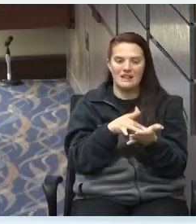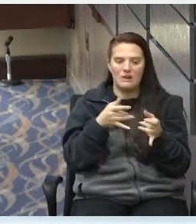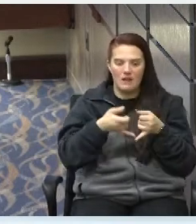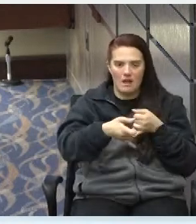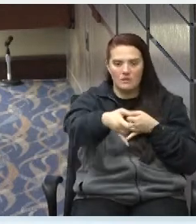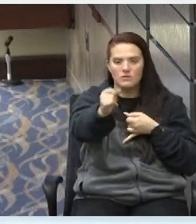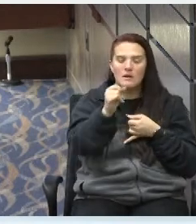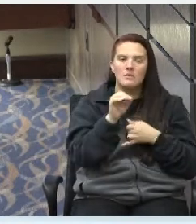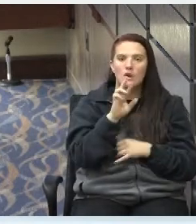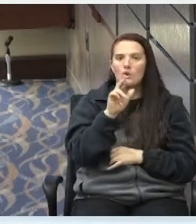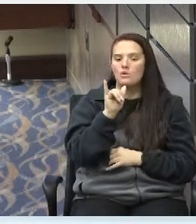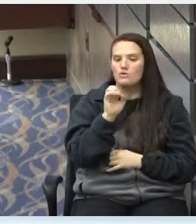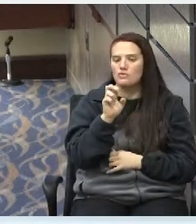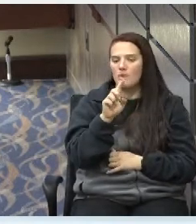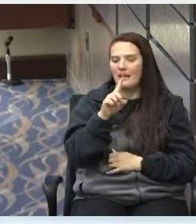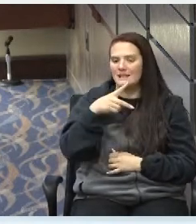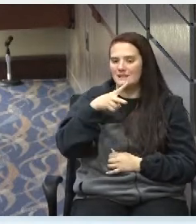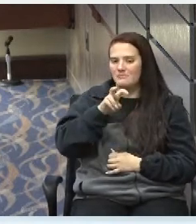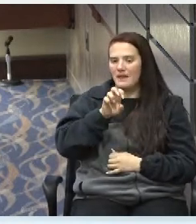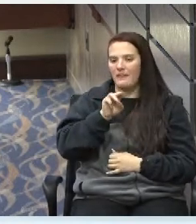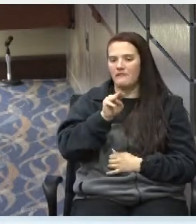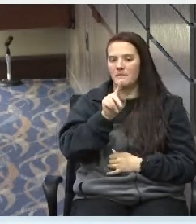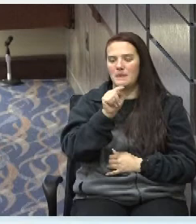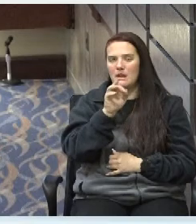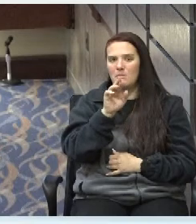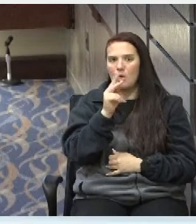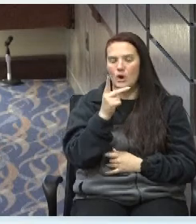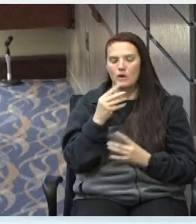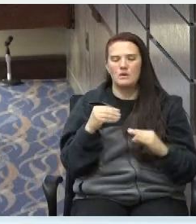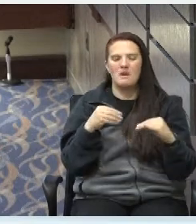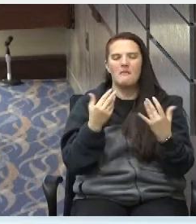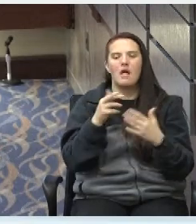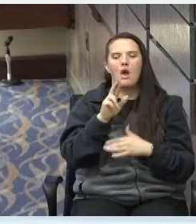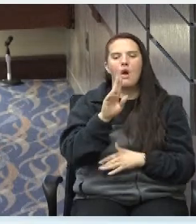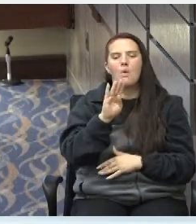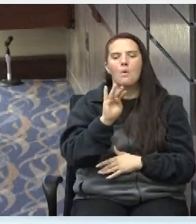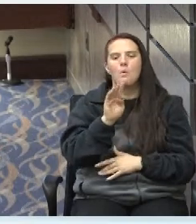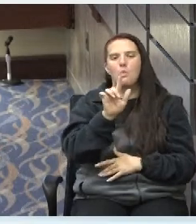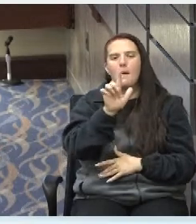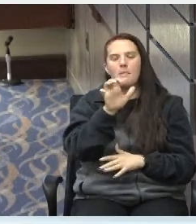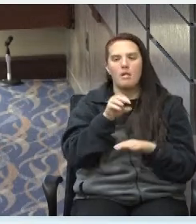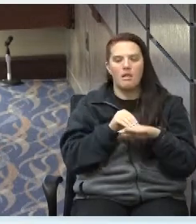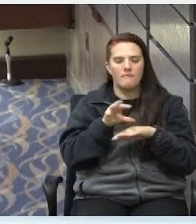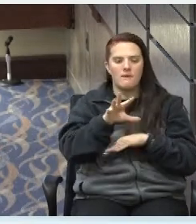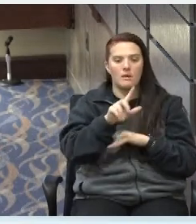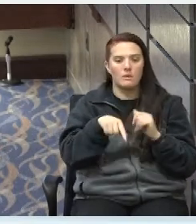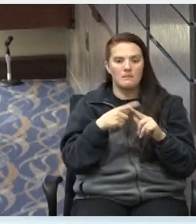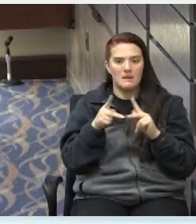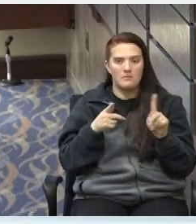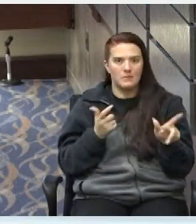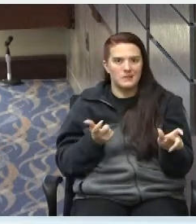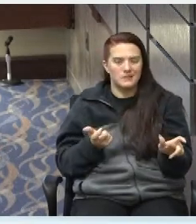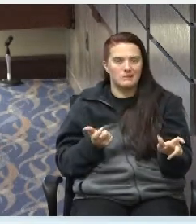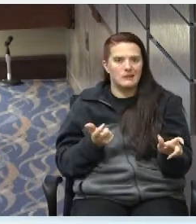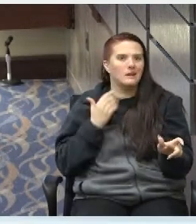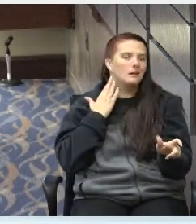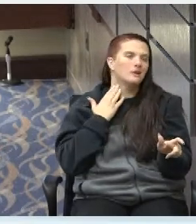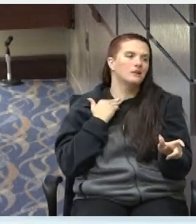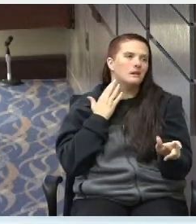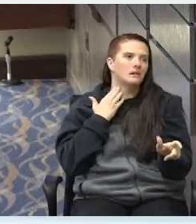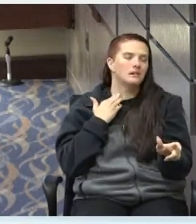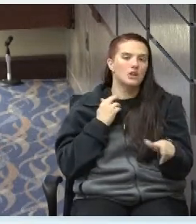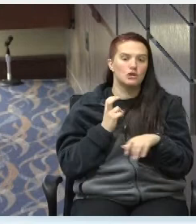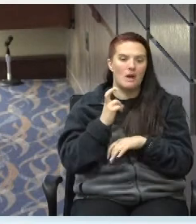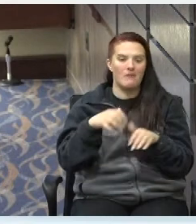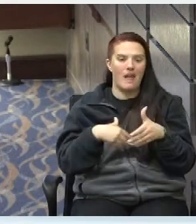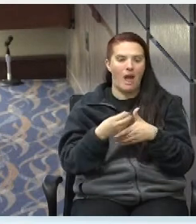raised pavement markers down that stripe to provide a little bit of a rumble effect when if people were speeding and traveling